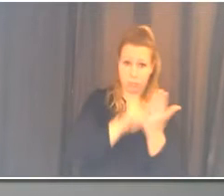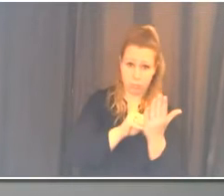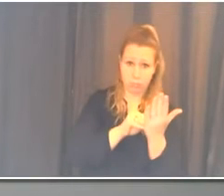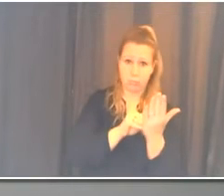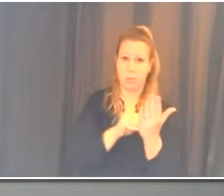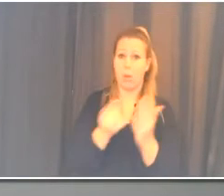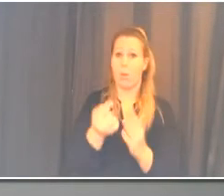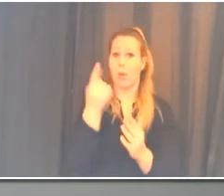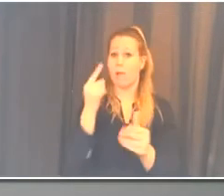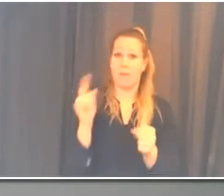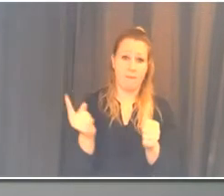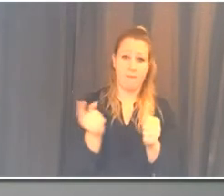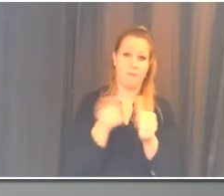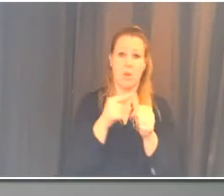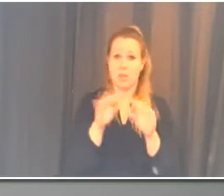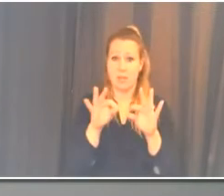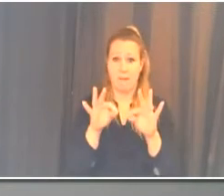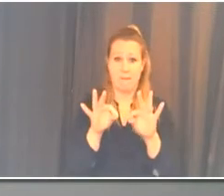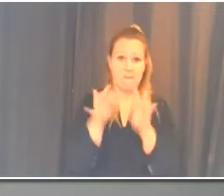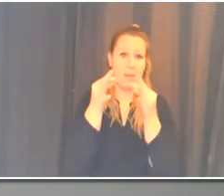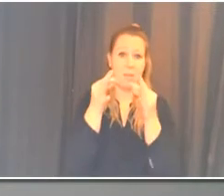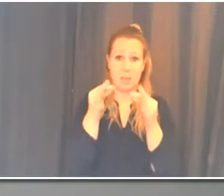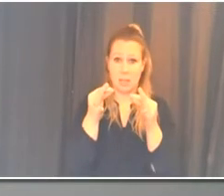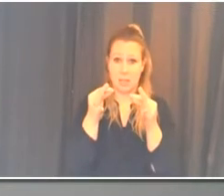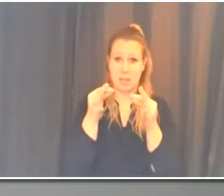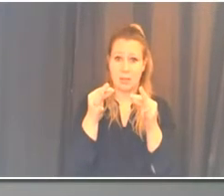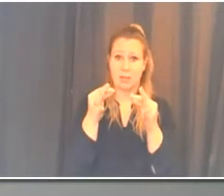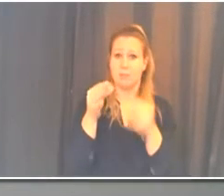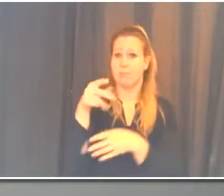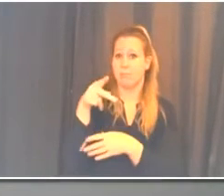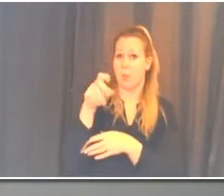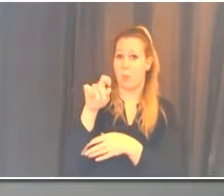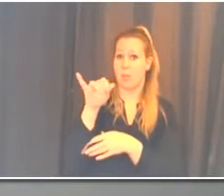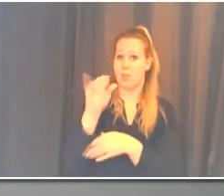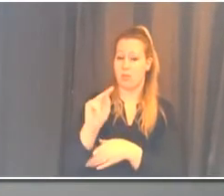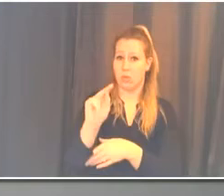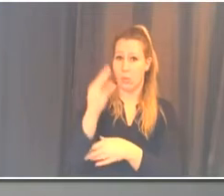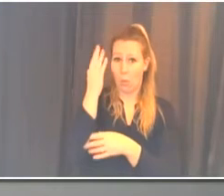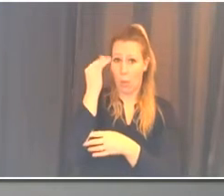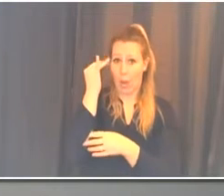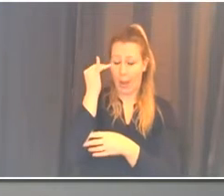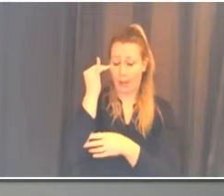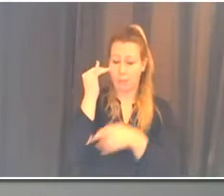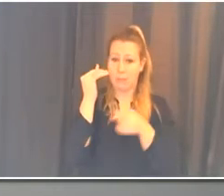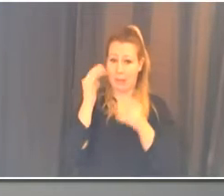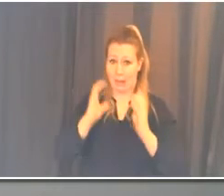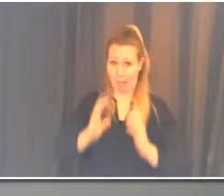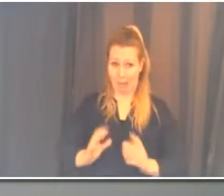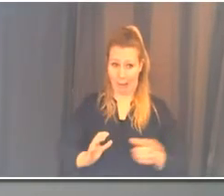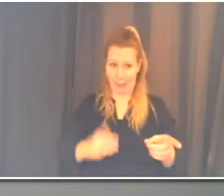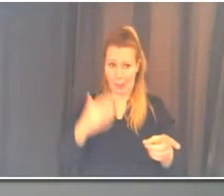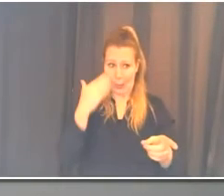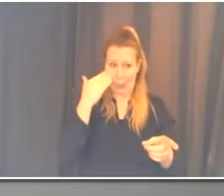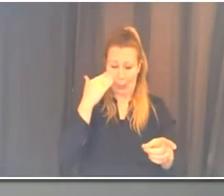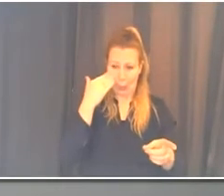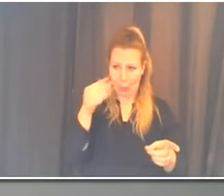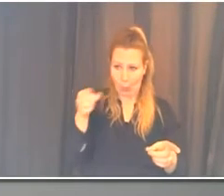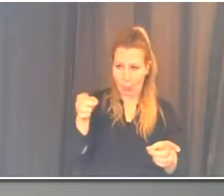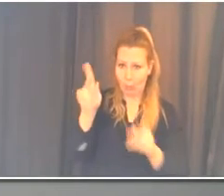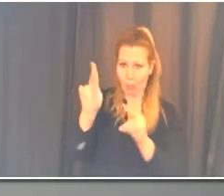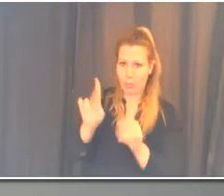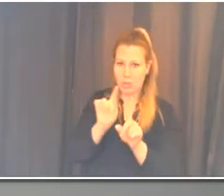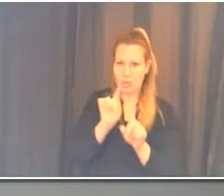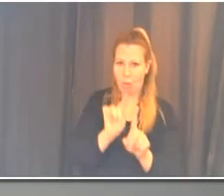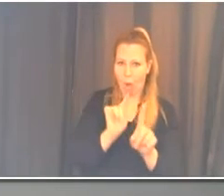needed the order protection for safety purposes and it was really great to actually work in conjunction with the courts to file that